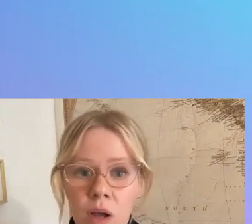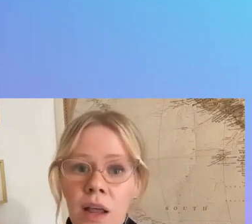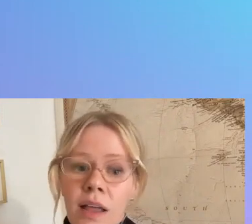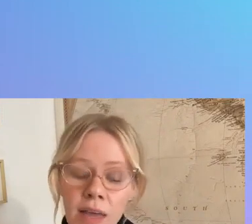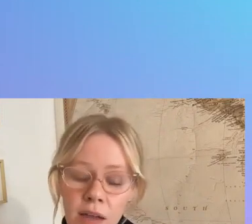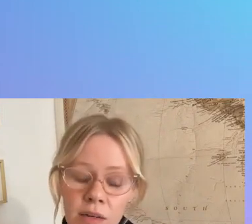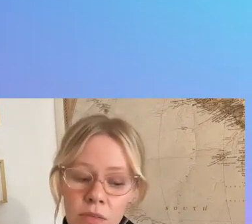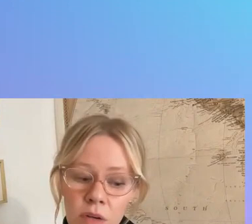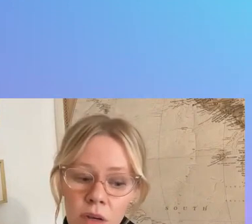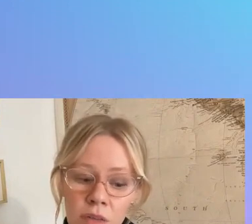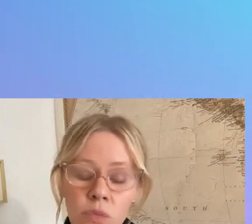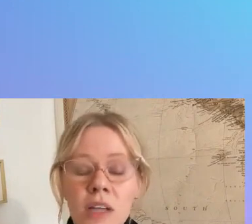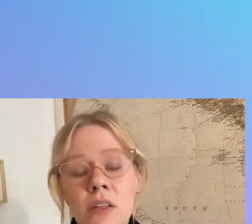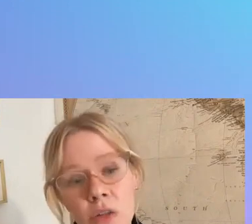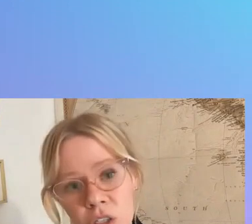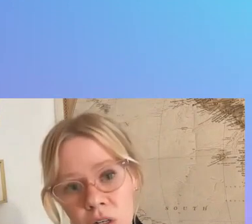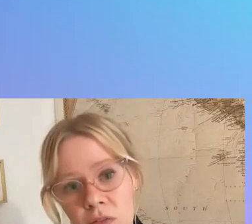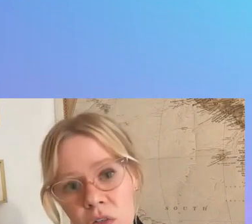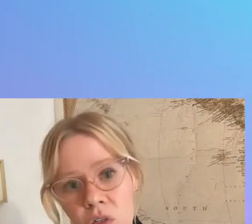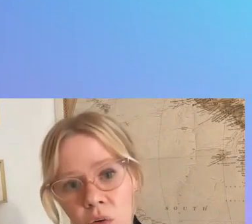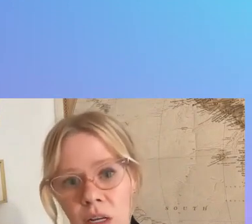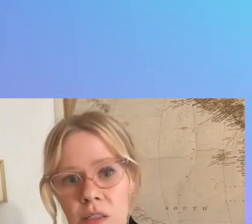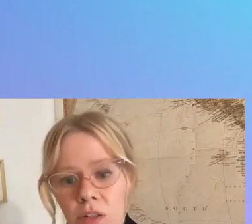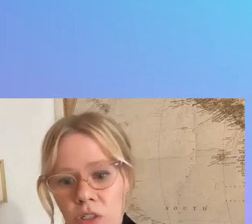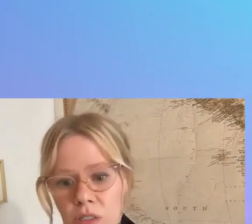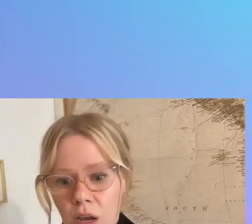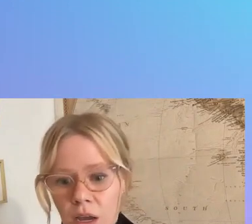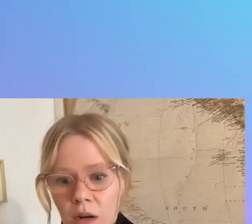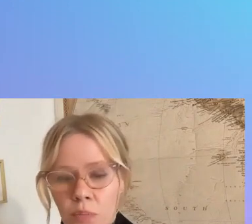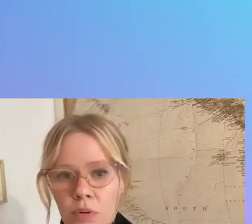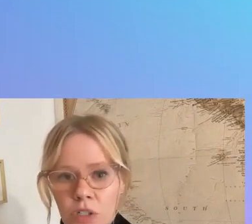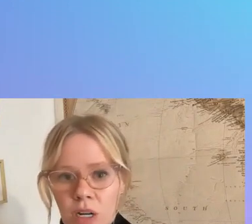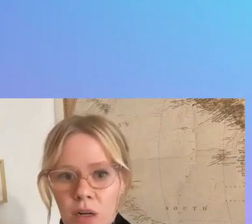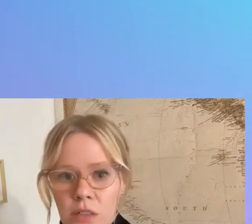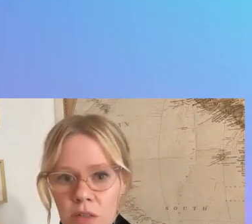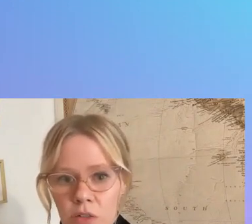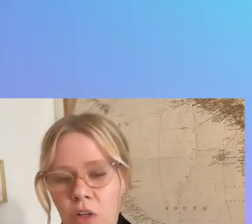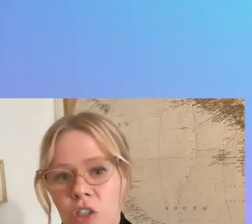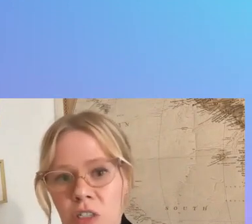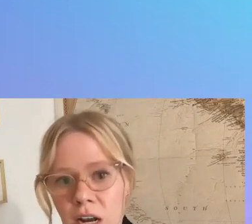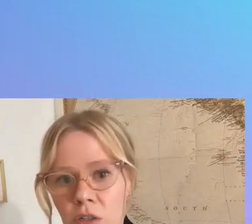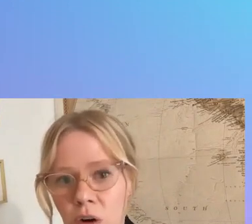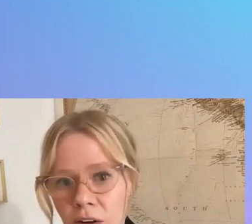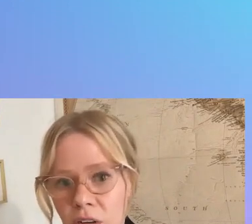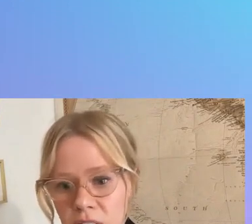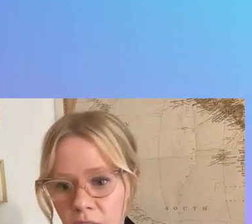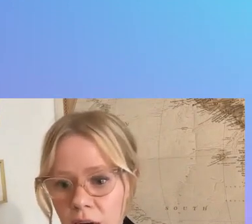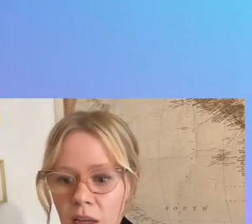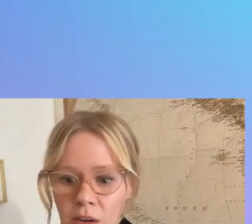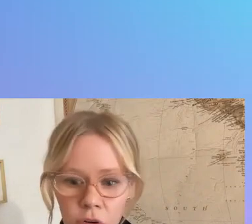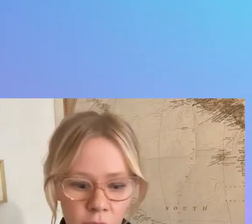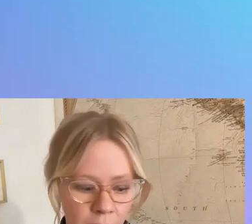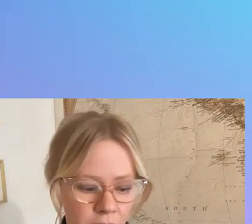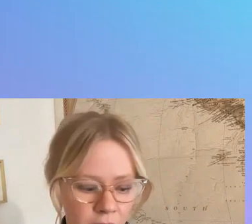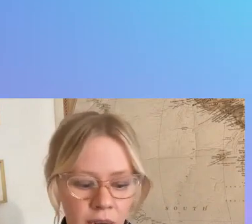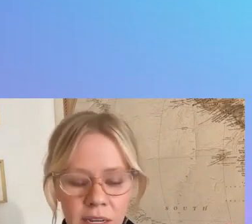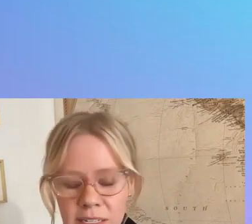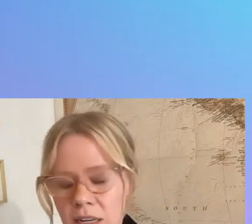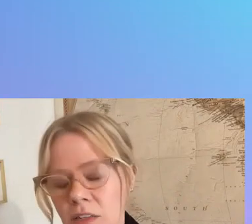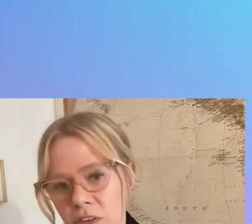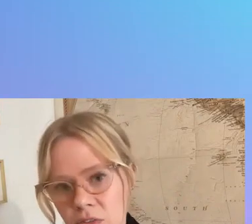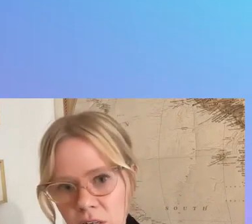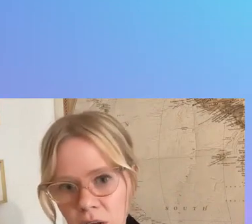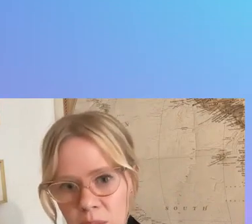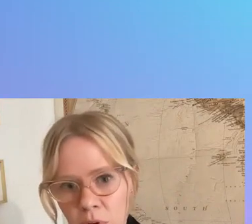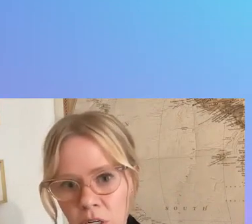significant one, that the resolution of those screens are just not approaching traditional tactile graphics yet. If we're comparing